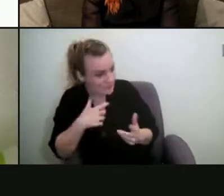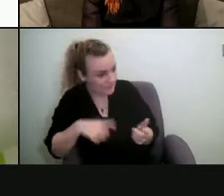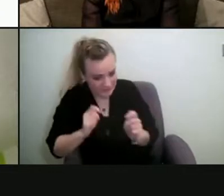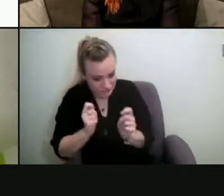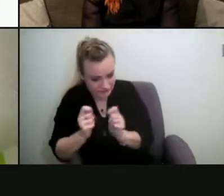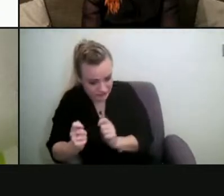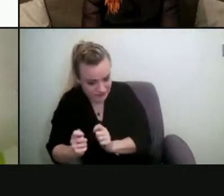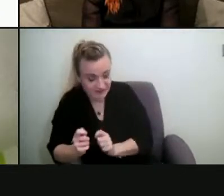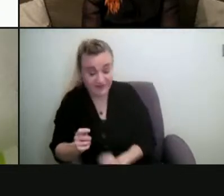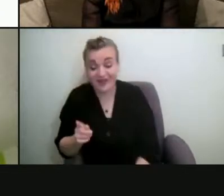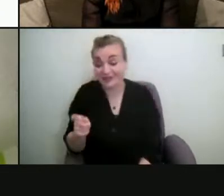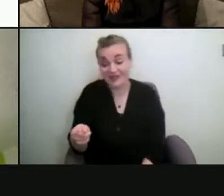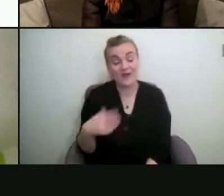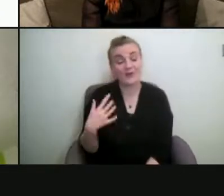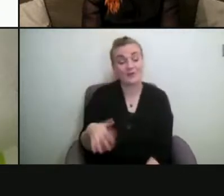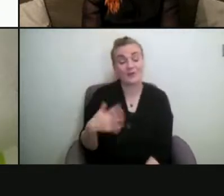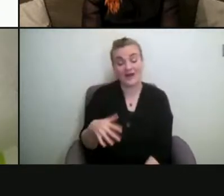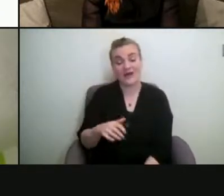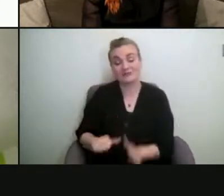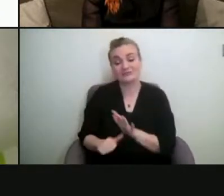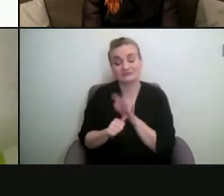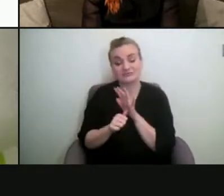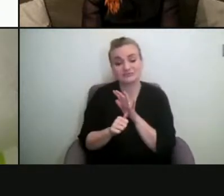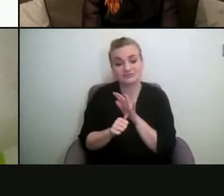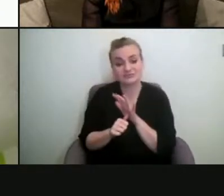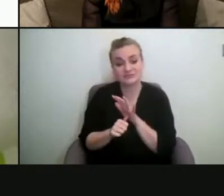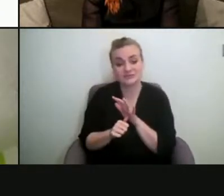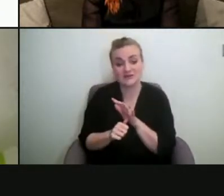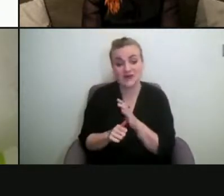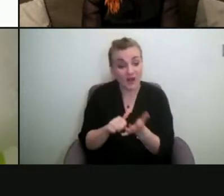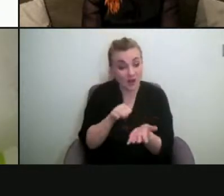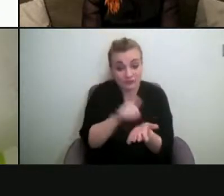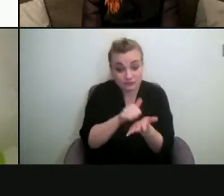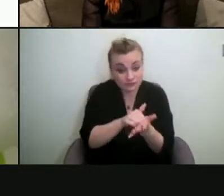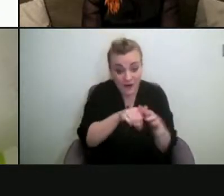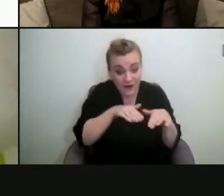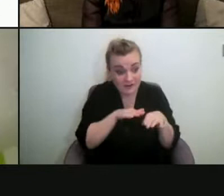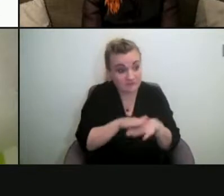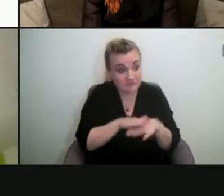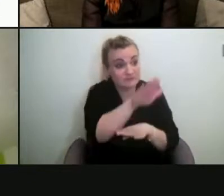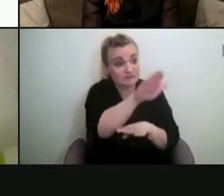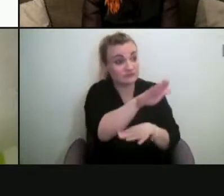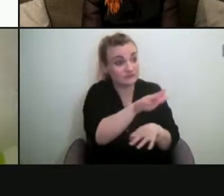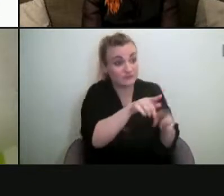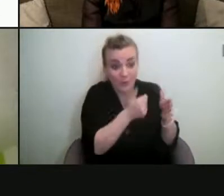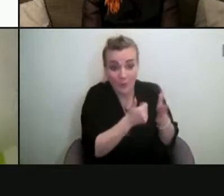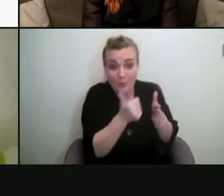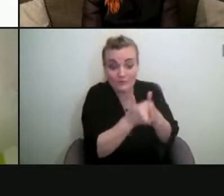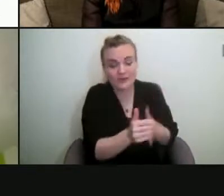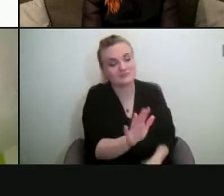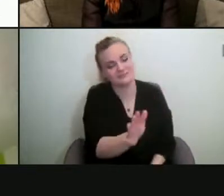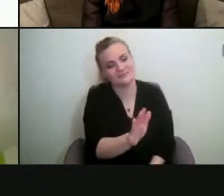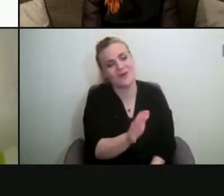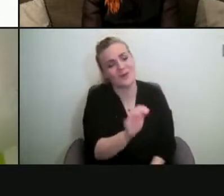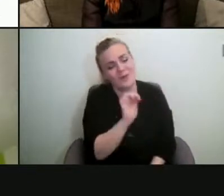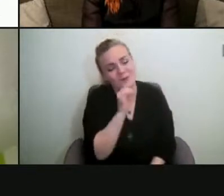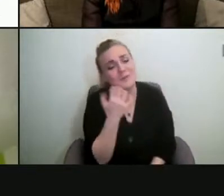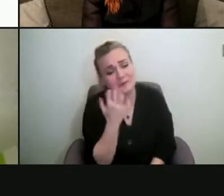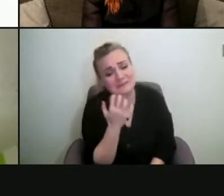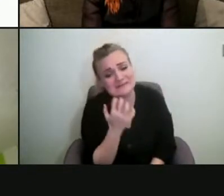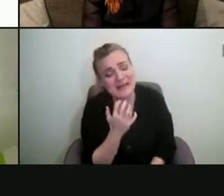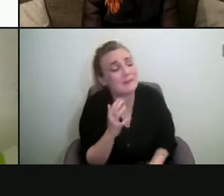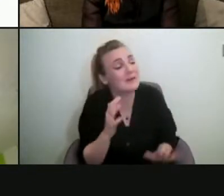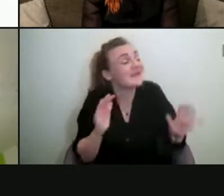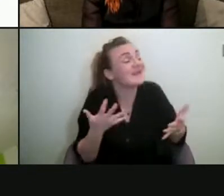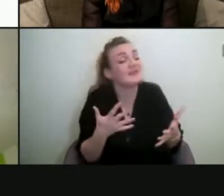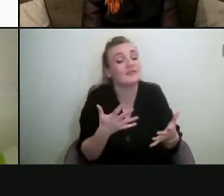way. And, it's not going to be right all the time. Mistakes will be made, but I think all of us are willing to accept that if you try